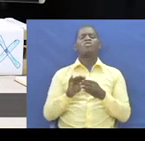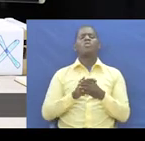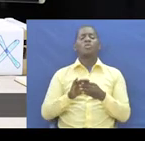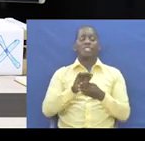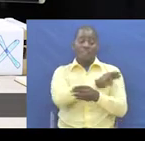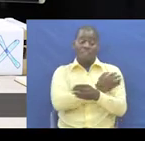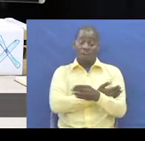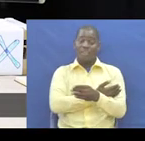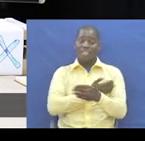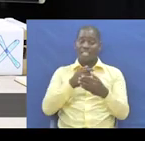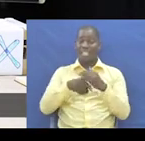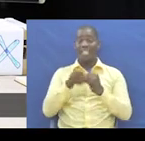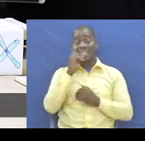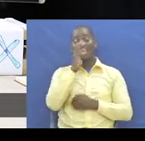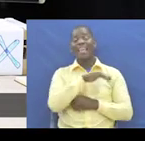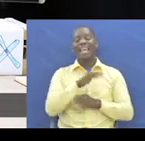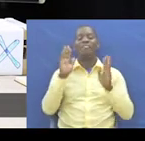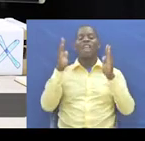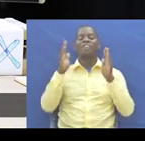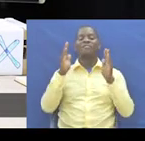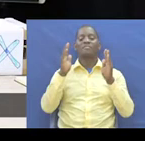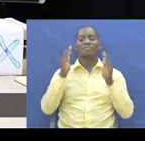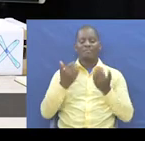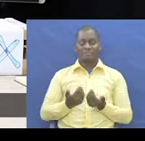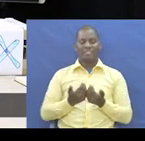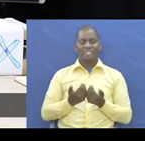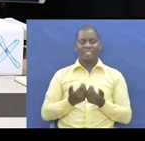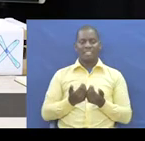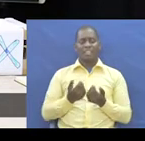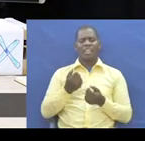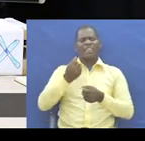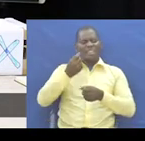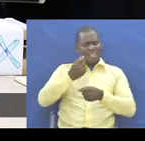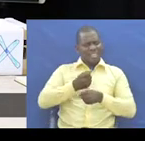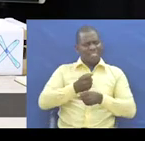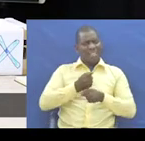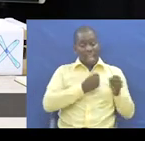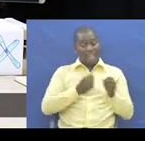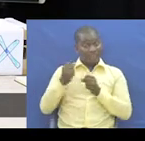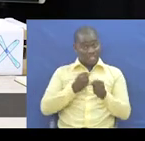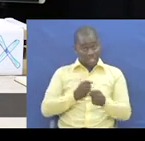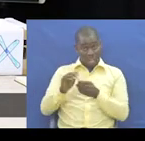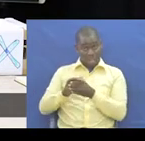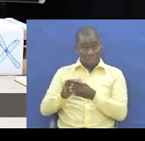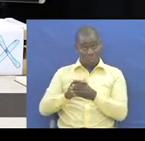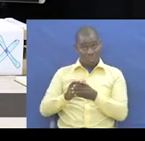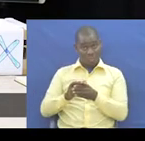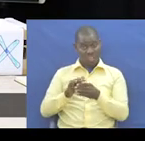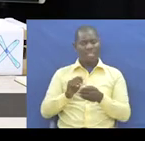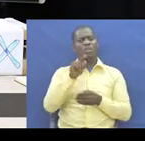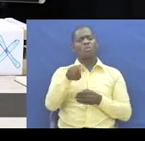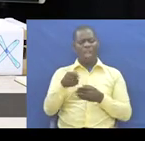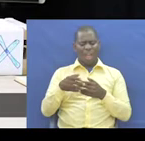to discuss the force is a very good aspect to our lives because we normally apply it